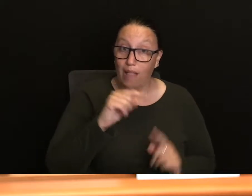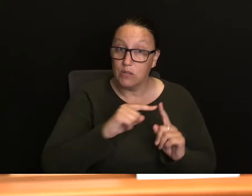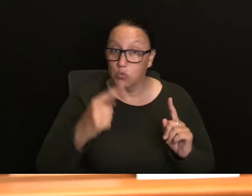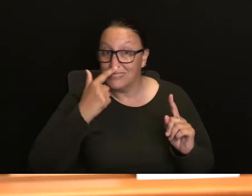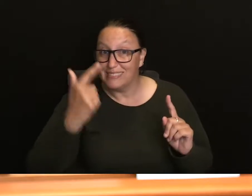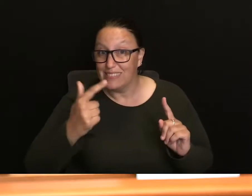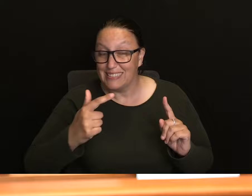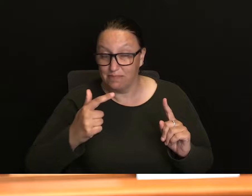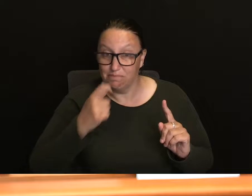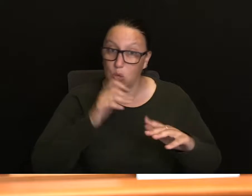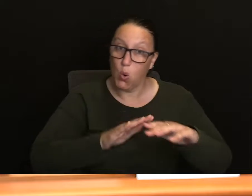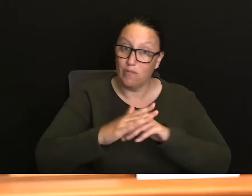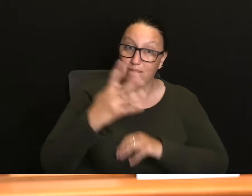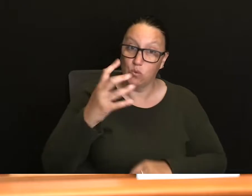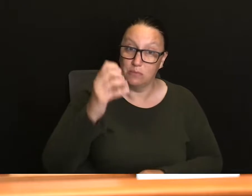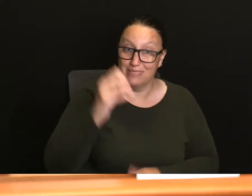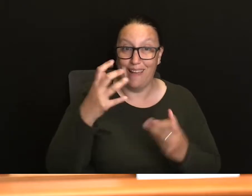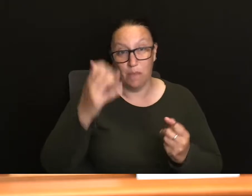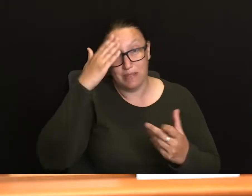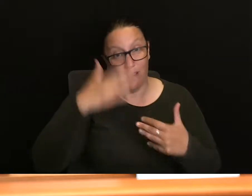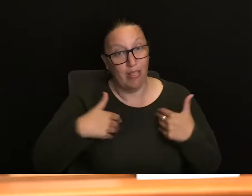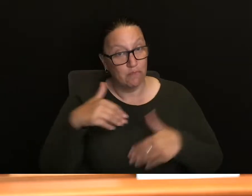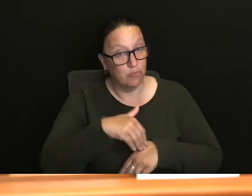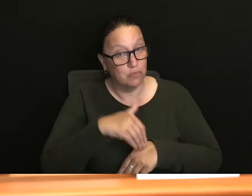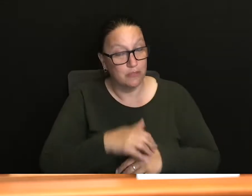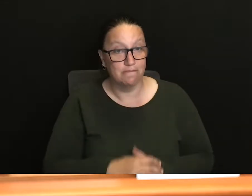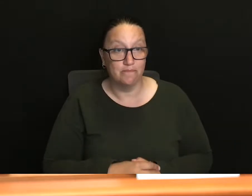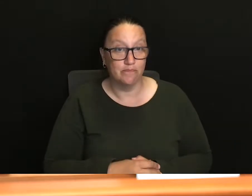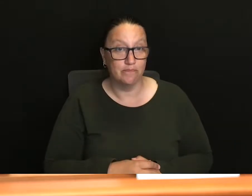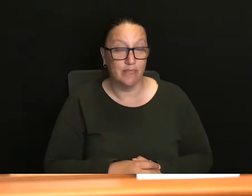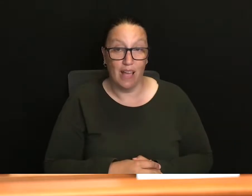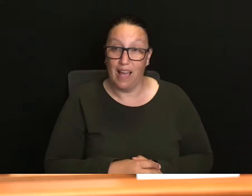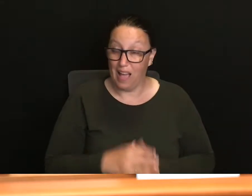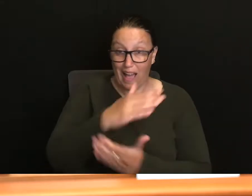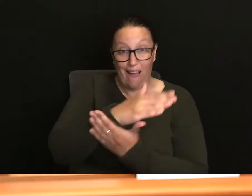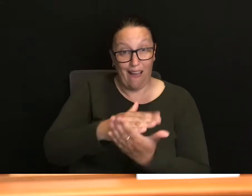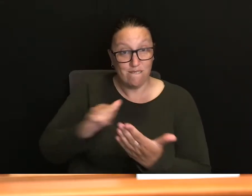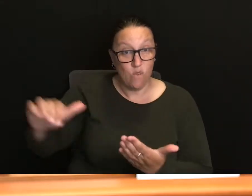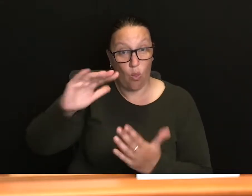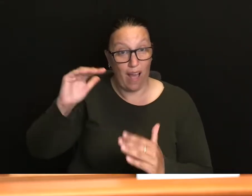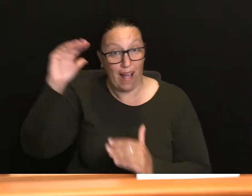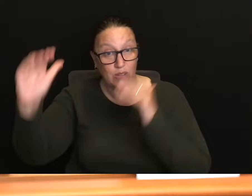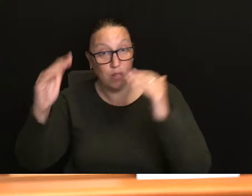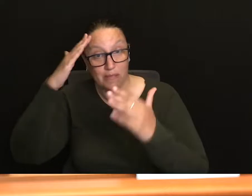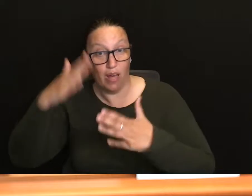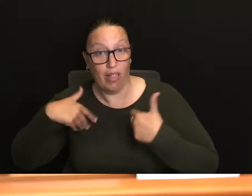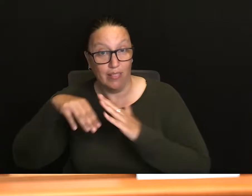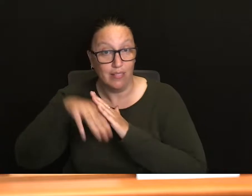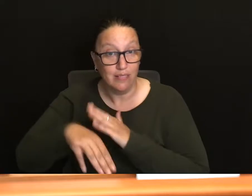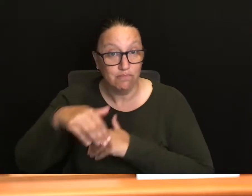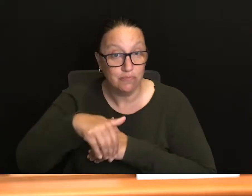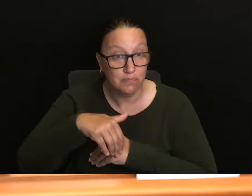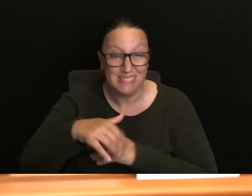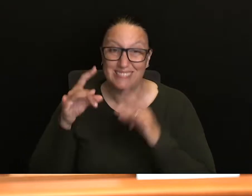bit over 14%. An estimated 50% of adult mental disorders and illness begin before 14 years of